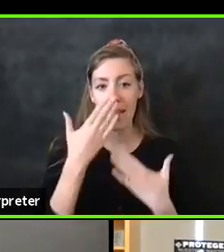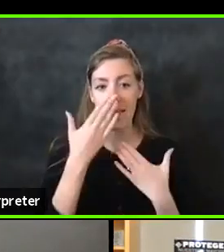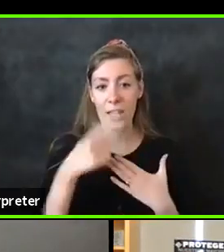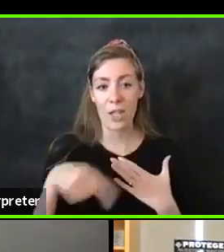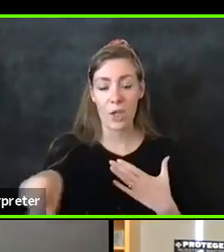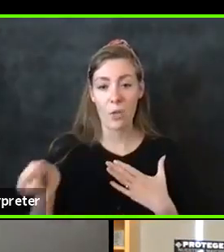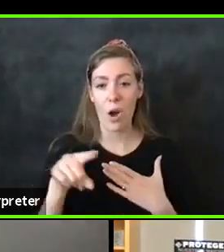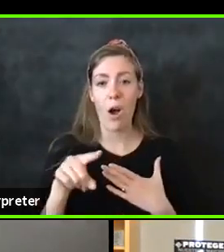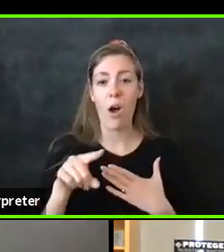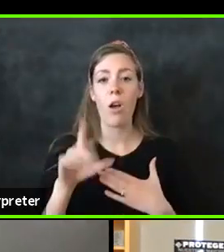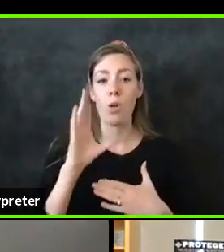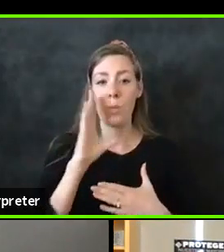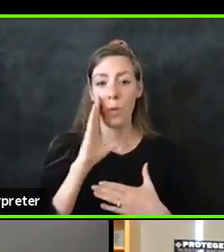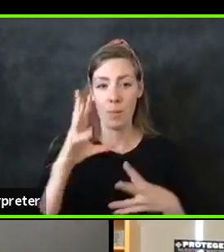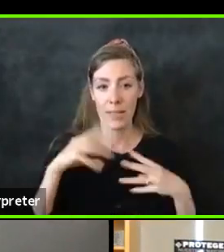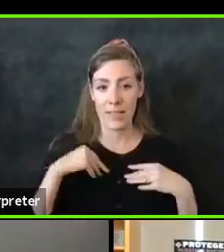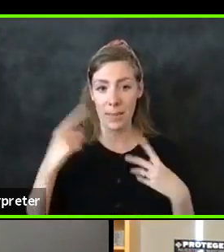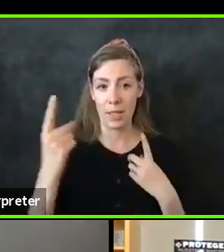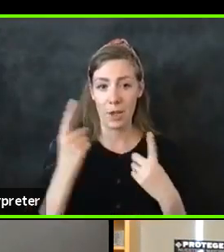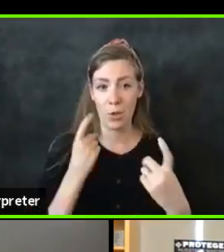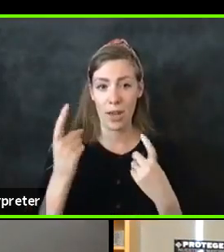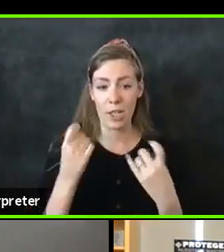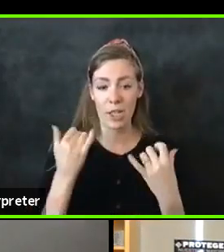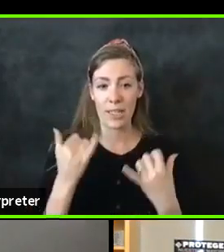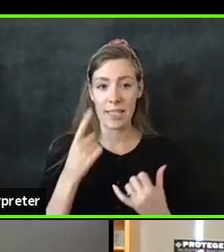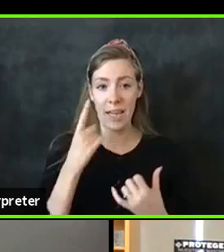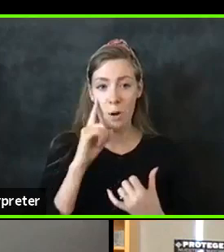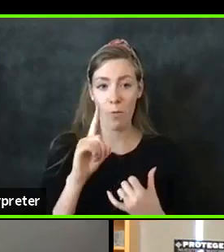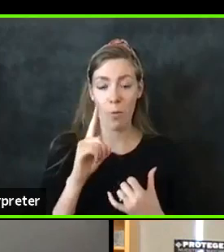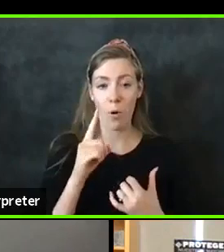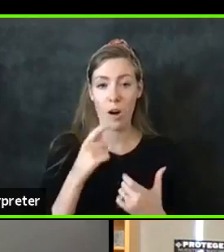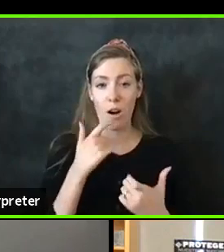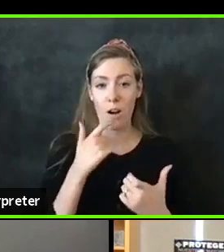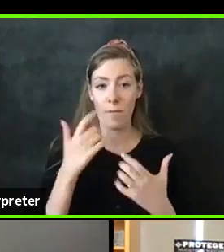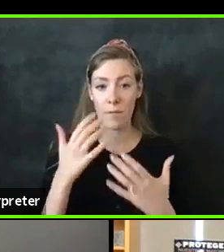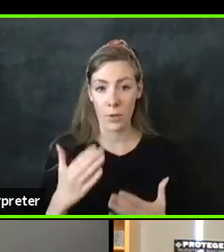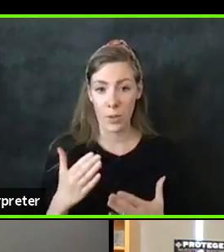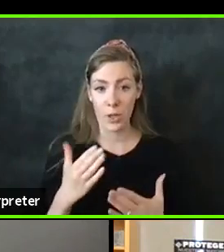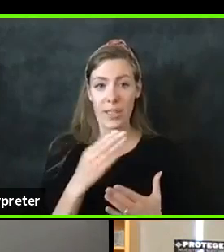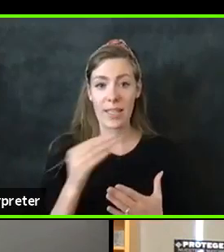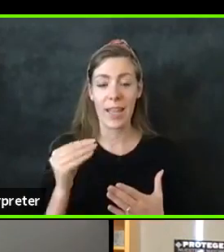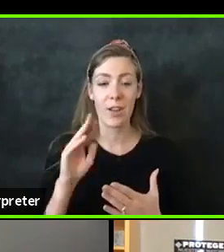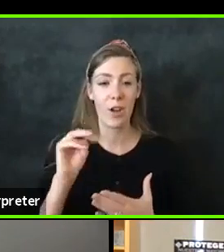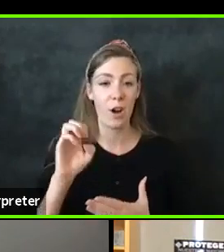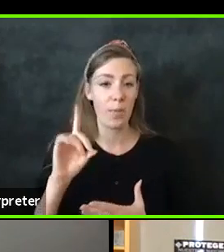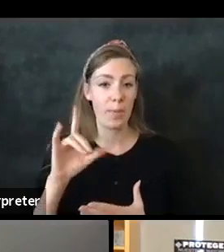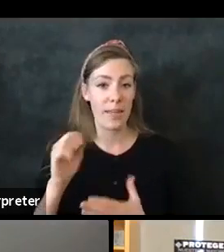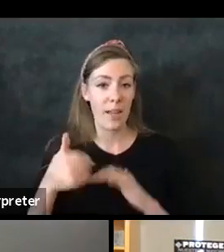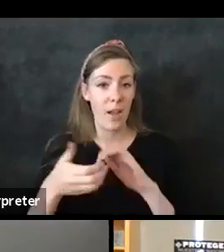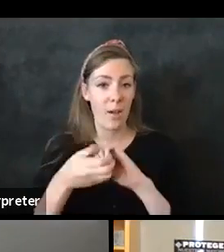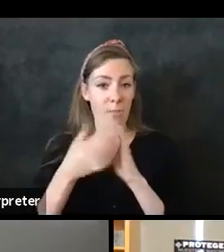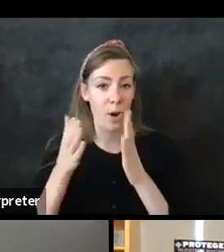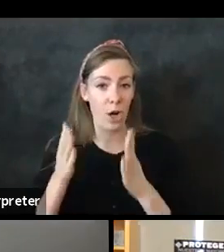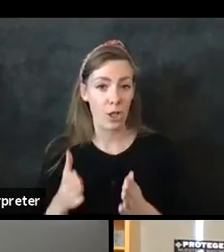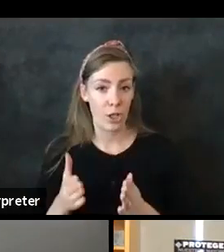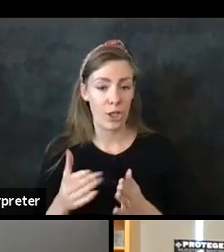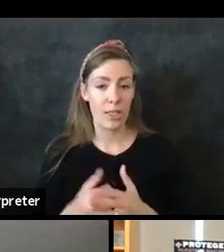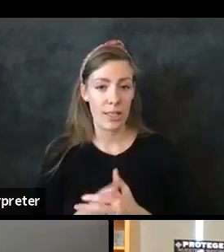We are going to be taking questions now from our viewers and from our media partners.